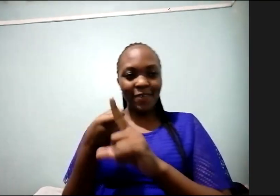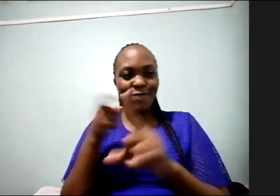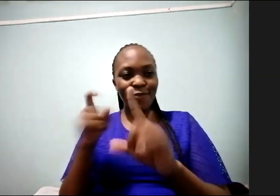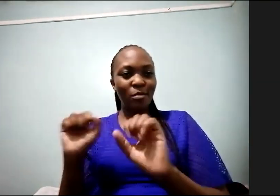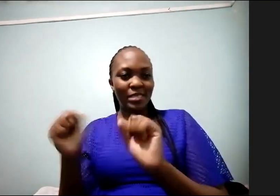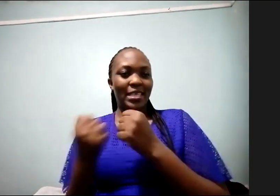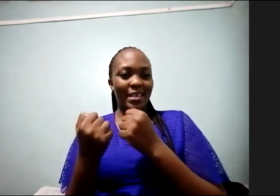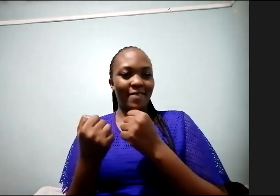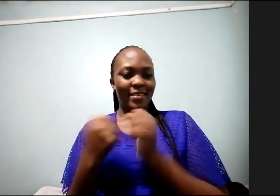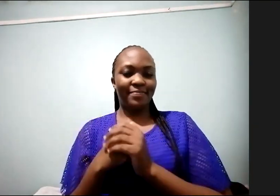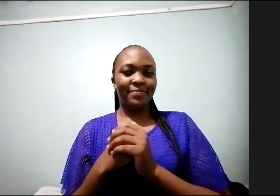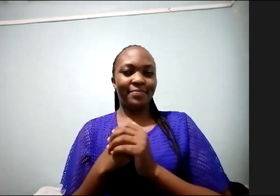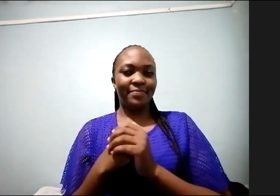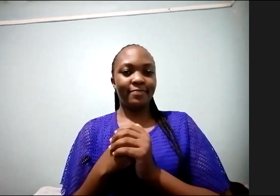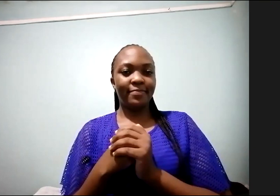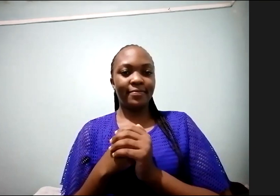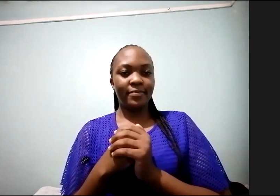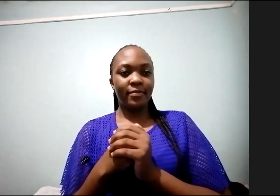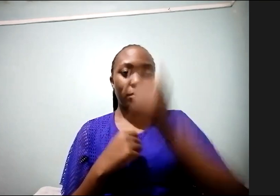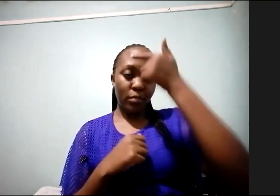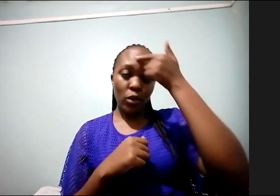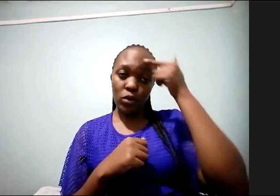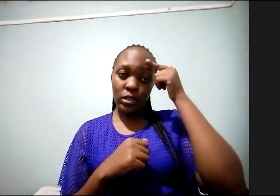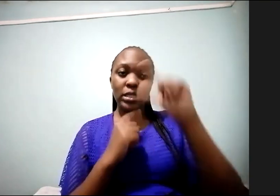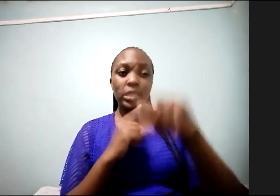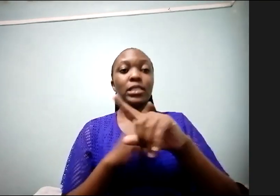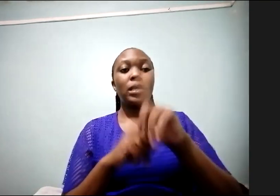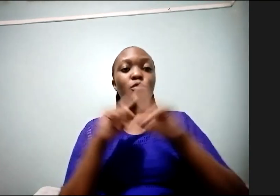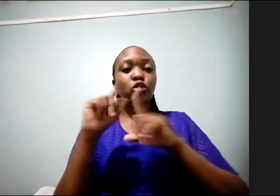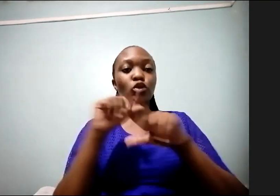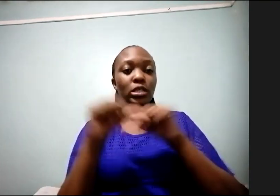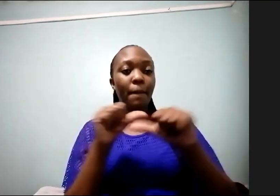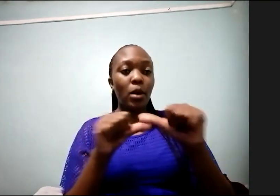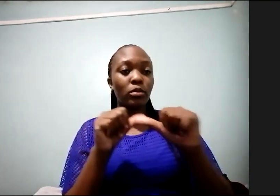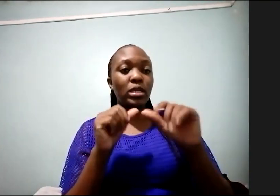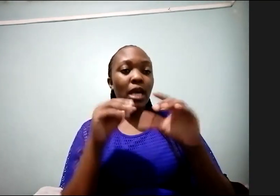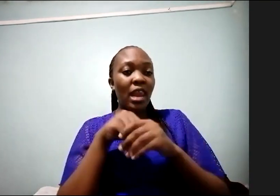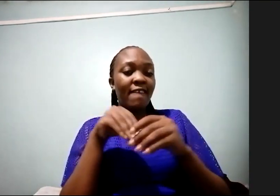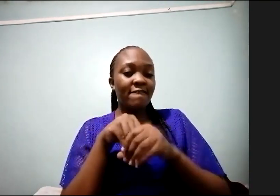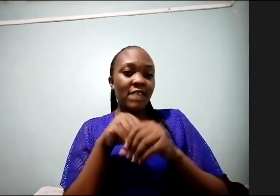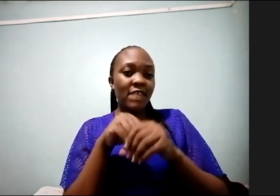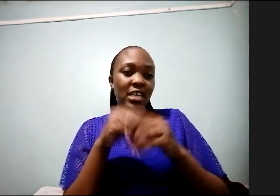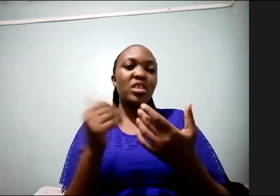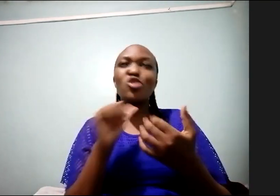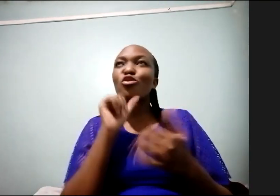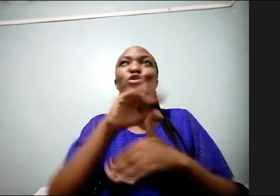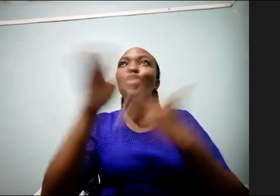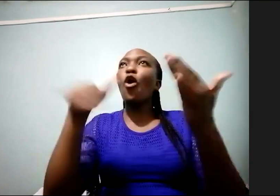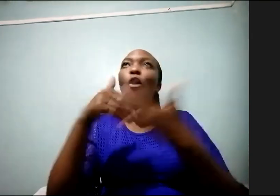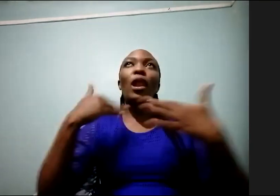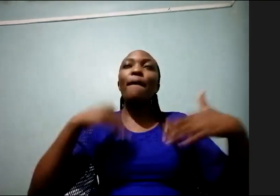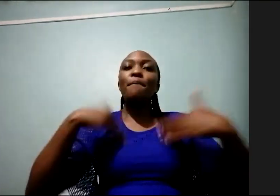will go that way of having official or normal saving methods, maybe like going